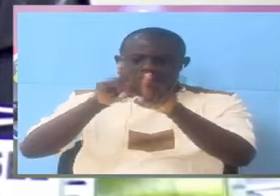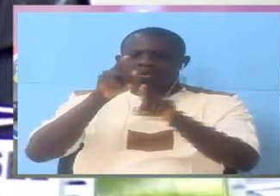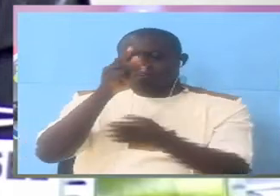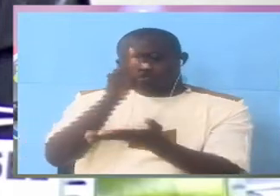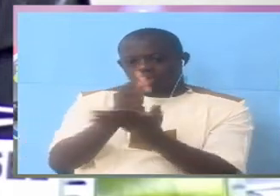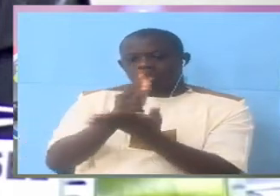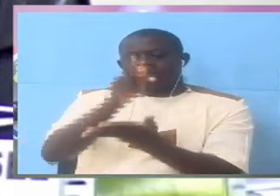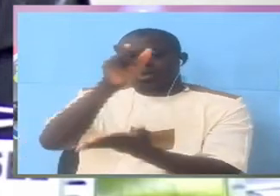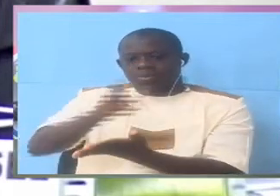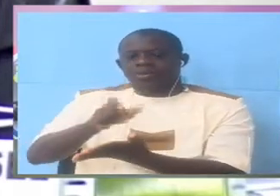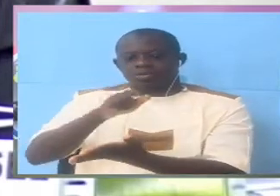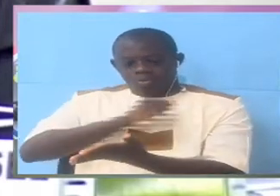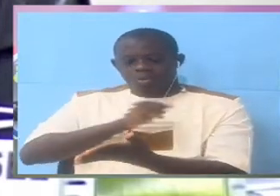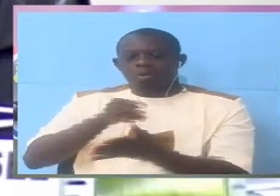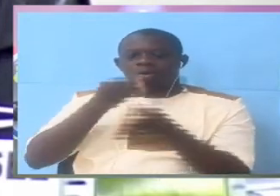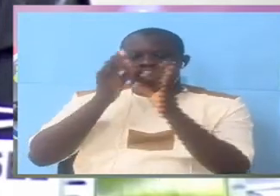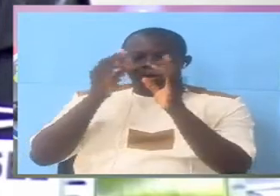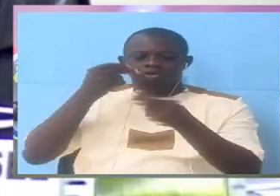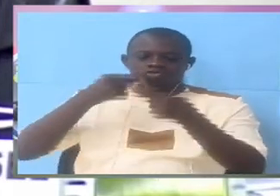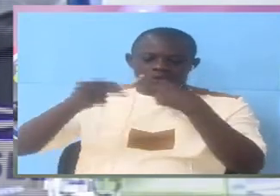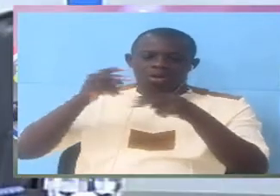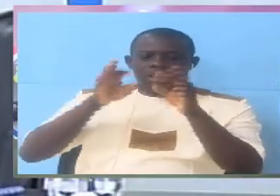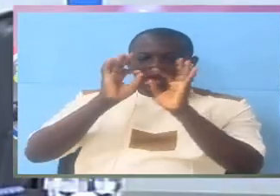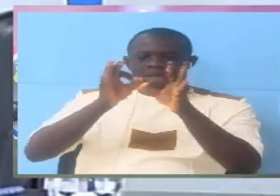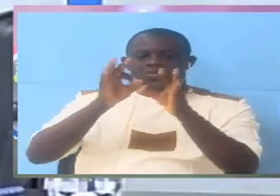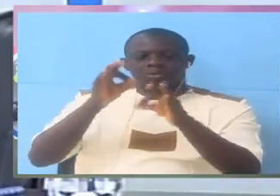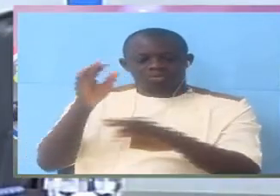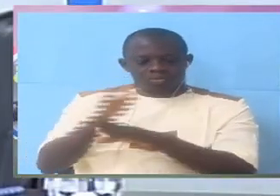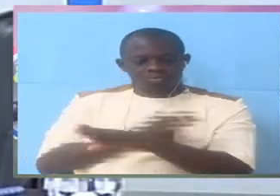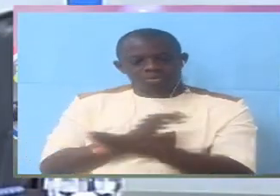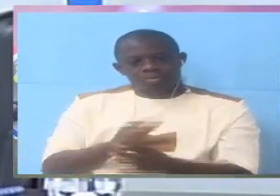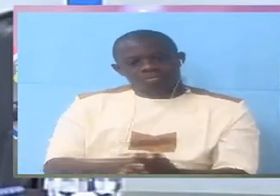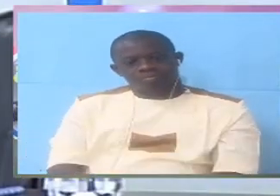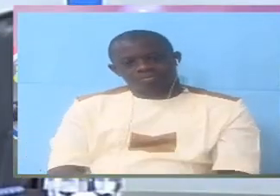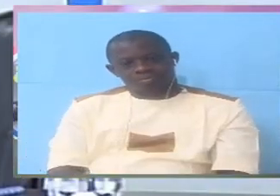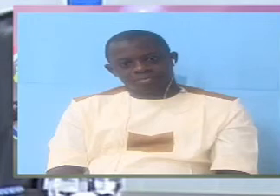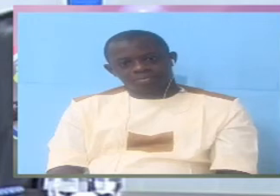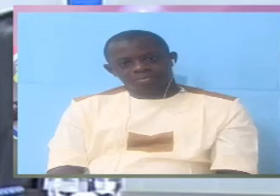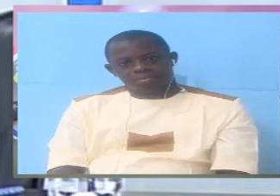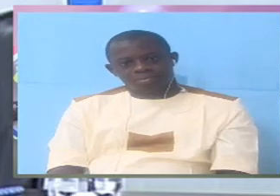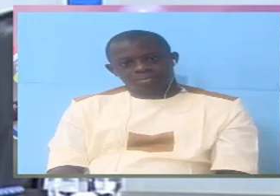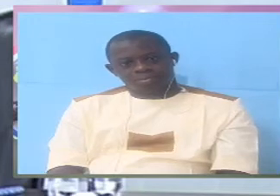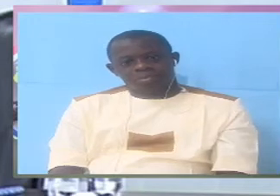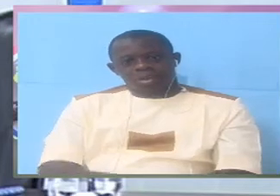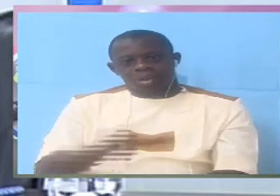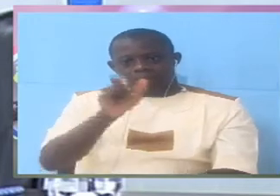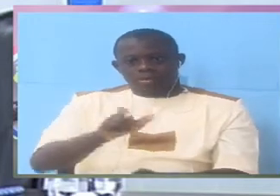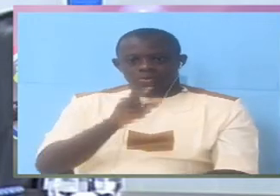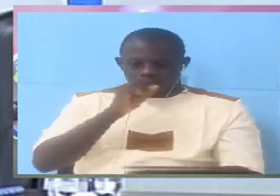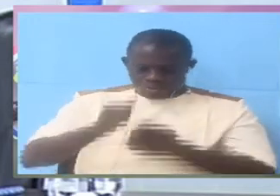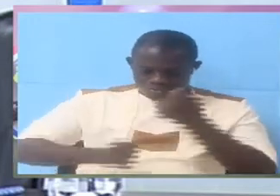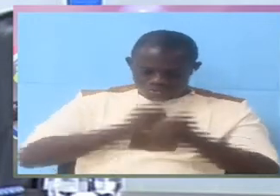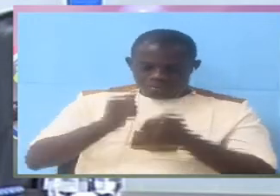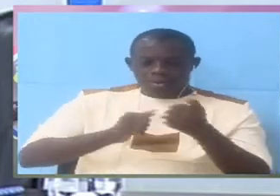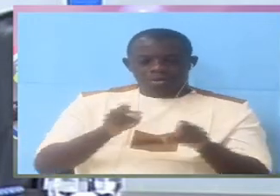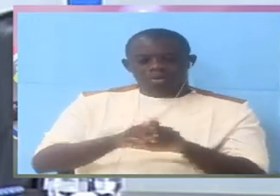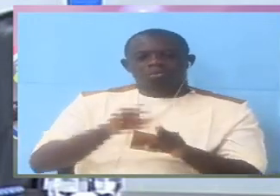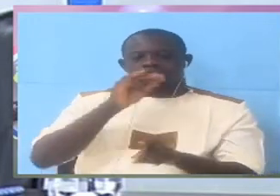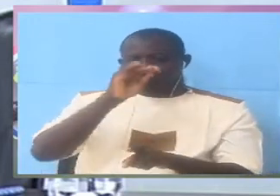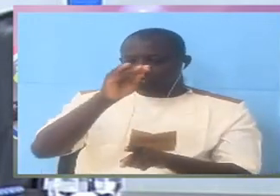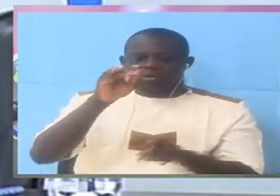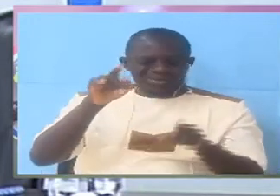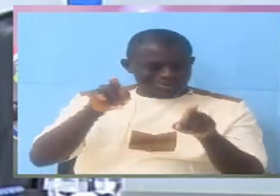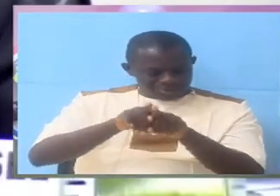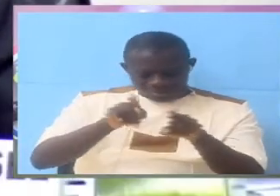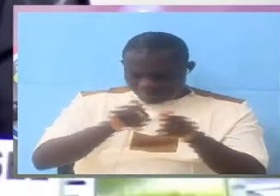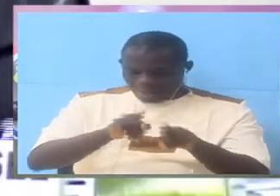androning abina mulung tan nyoyala ko la même fango kan. The victim mentioned the same set of